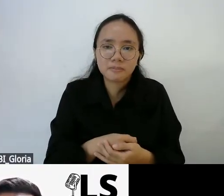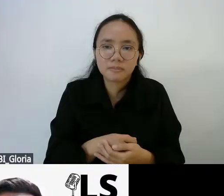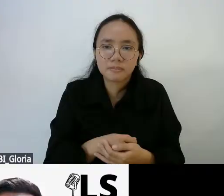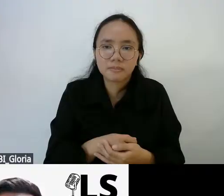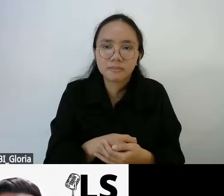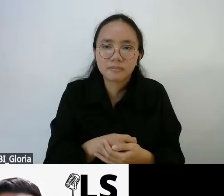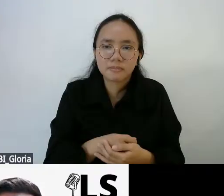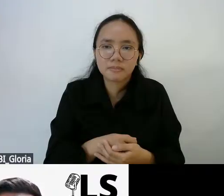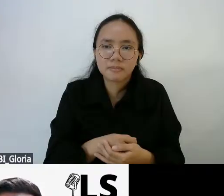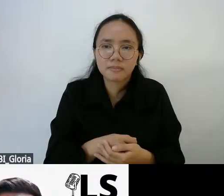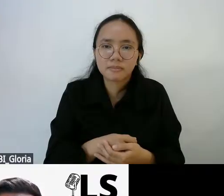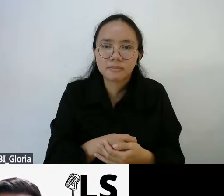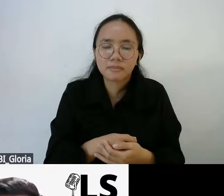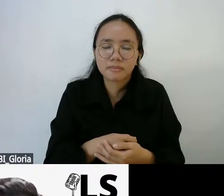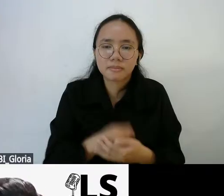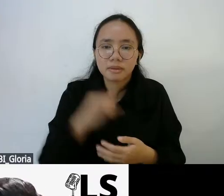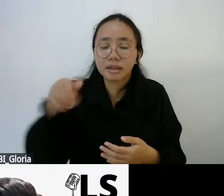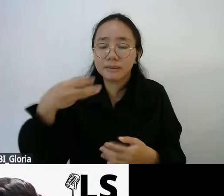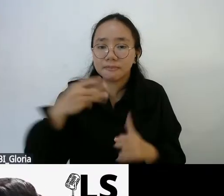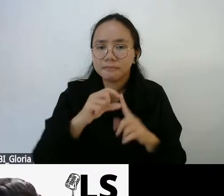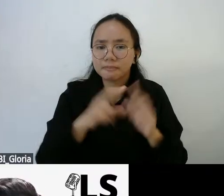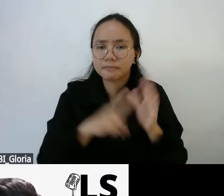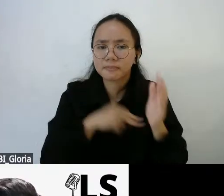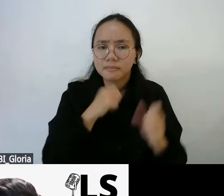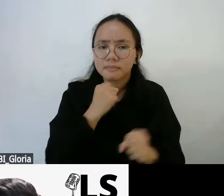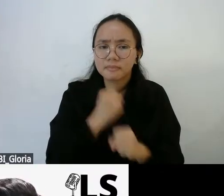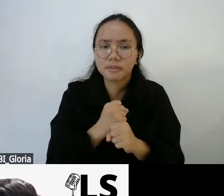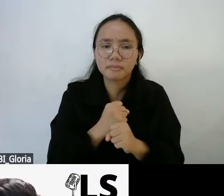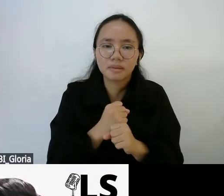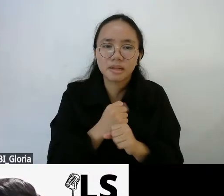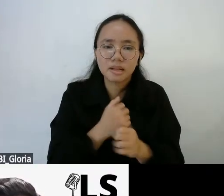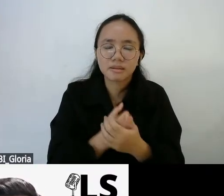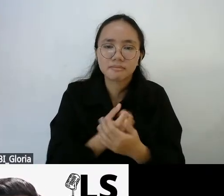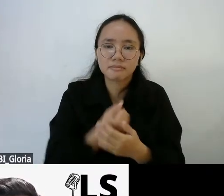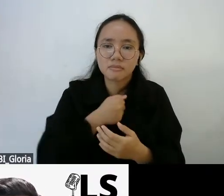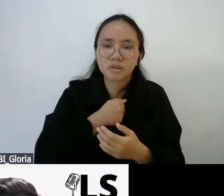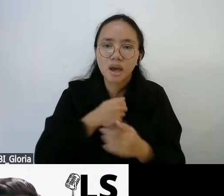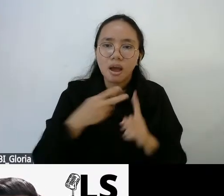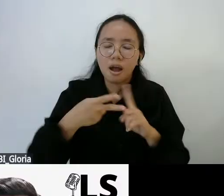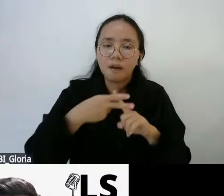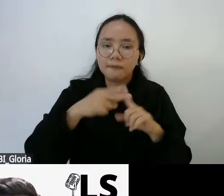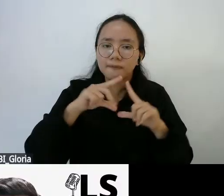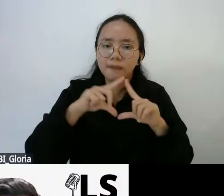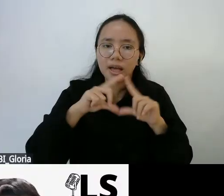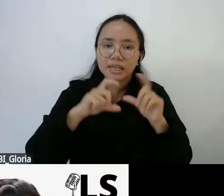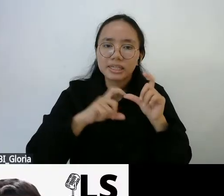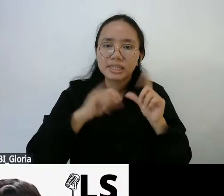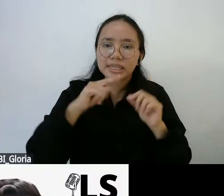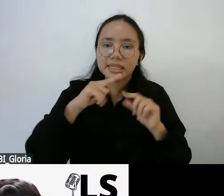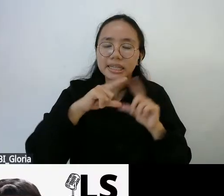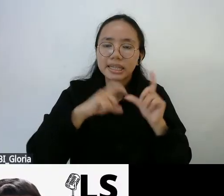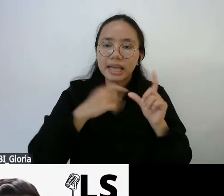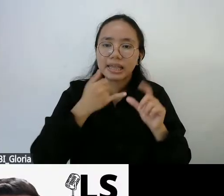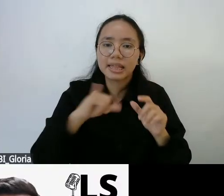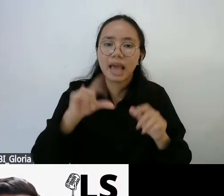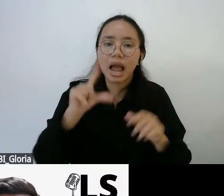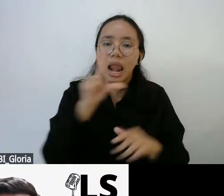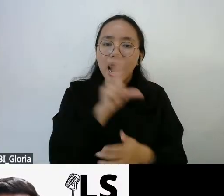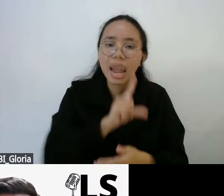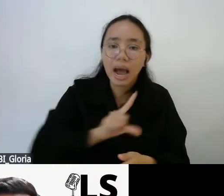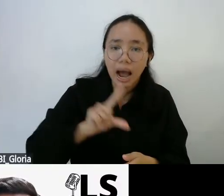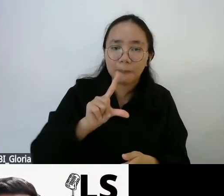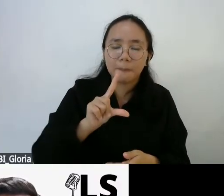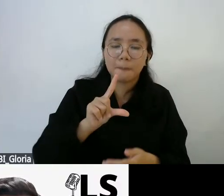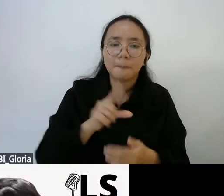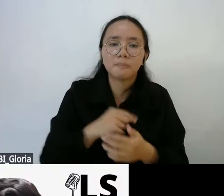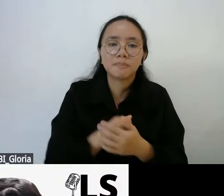of disabilities than America. But in other ways, they're behind us. Then I went to